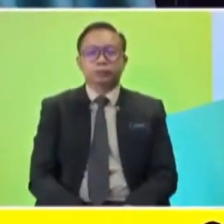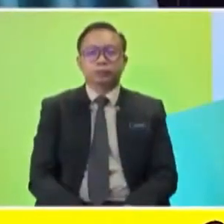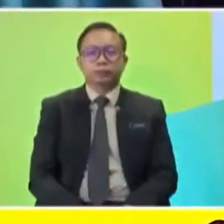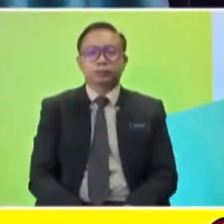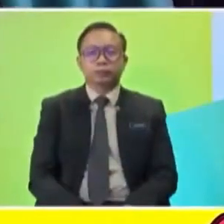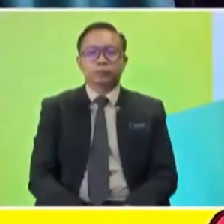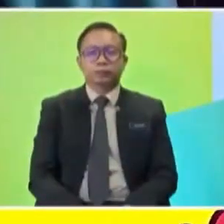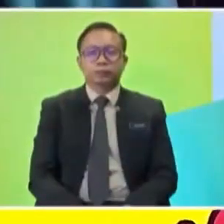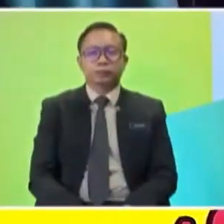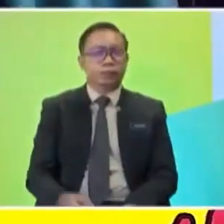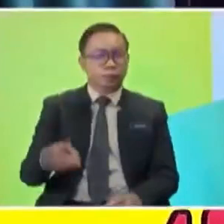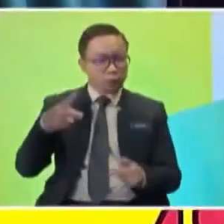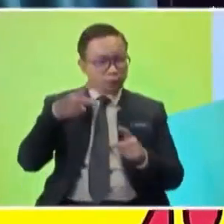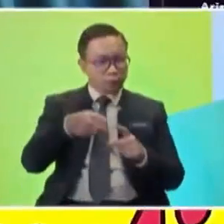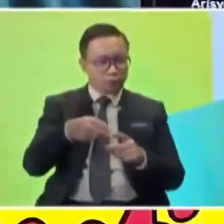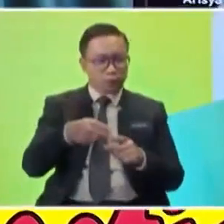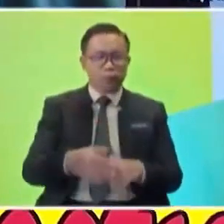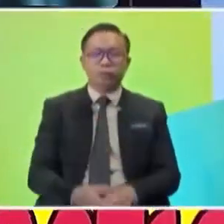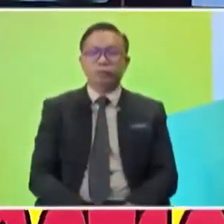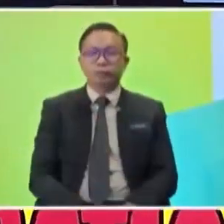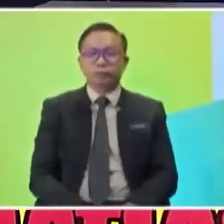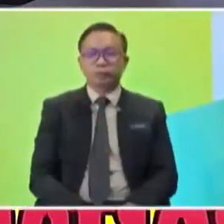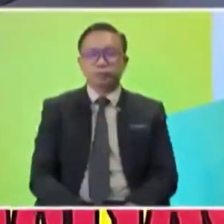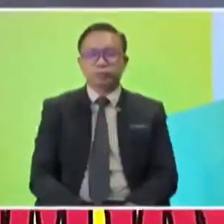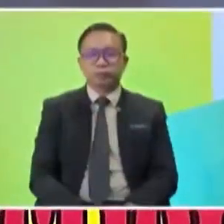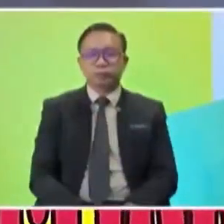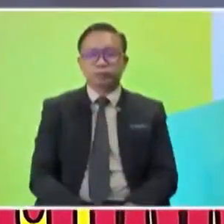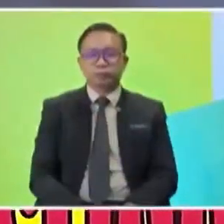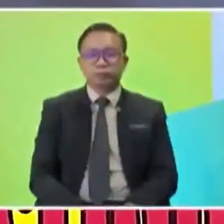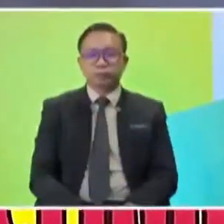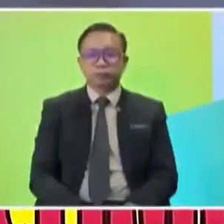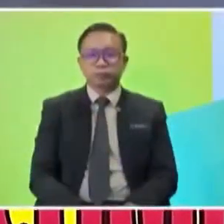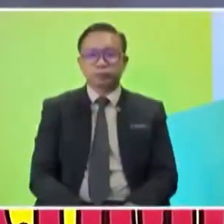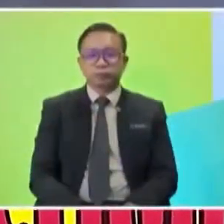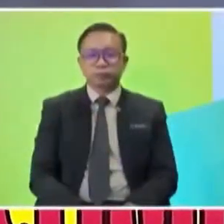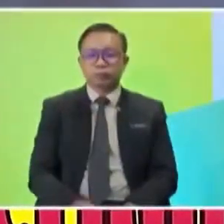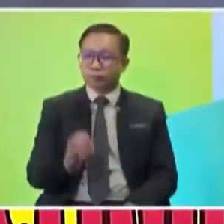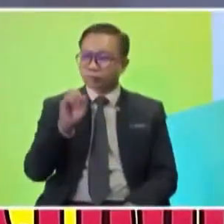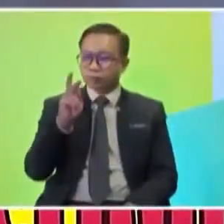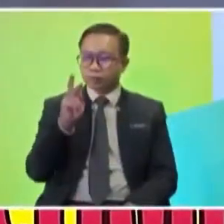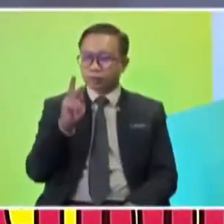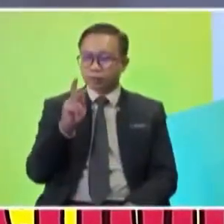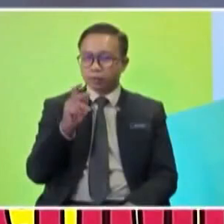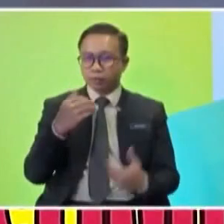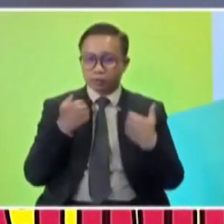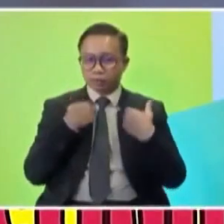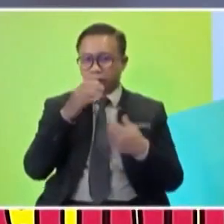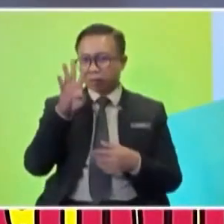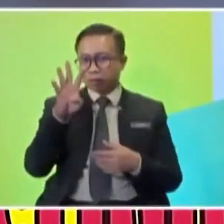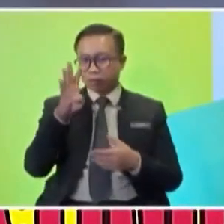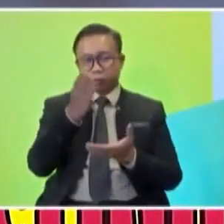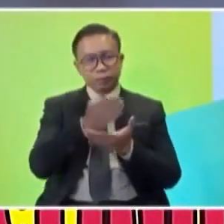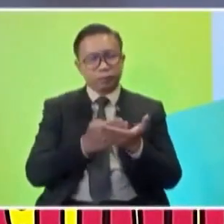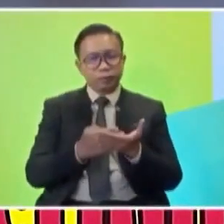And I'm going to cut it over here. Wow. Okay, I feel like I'm in art class. Okay, now you have 4 parts. 4 parts.